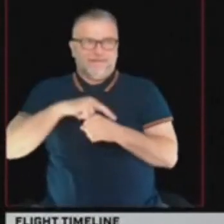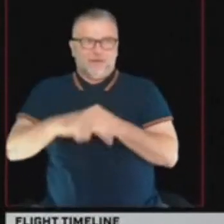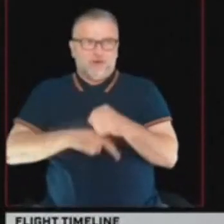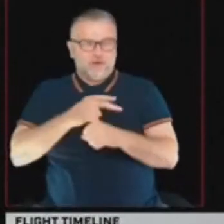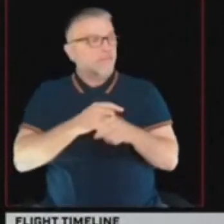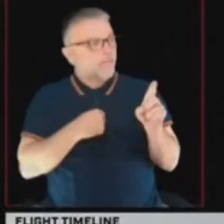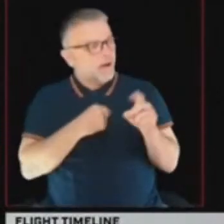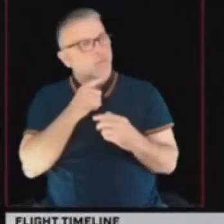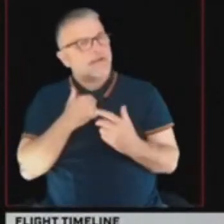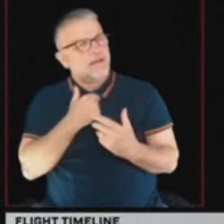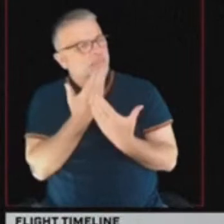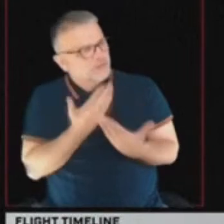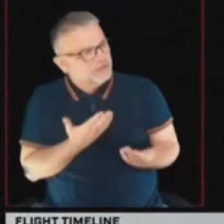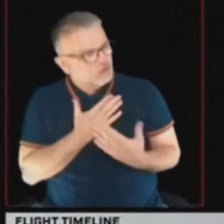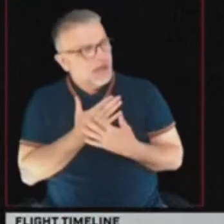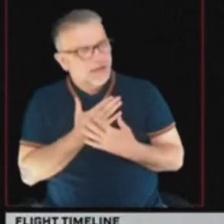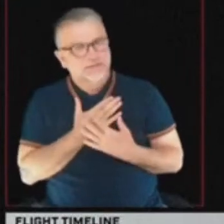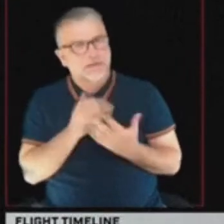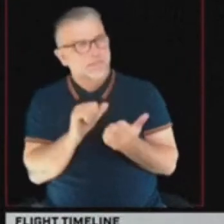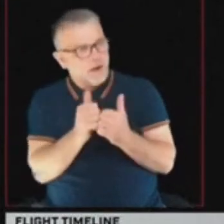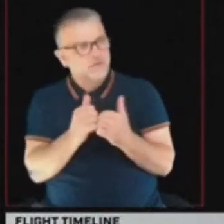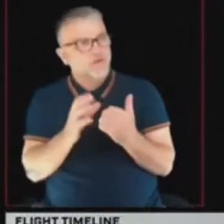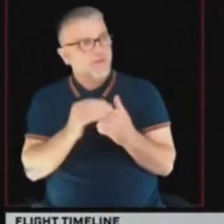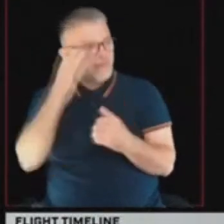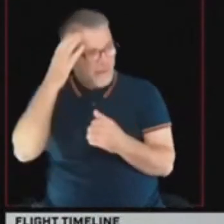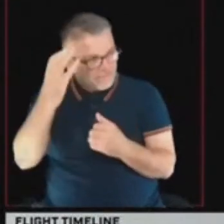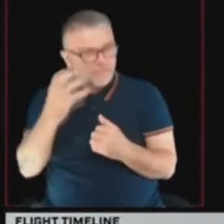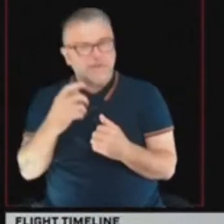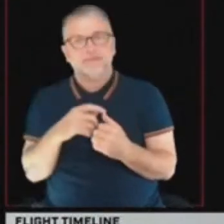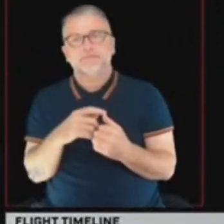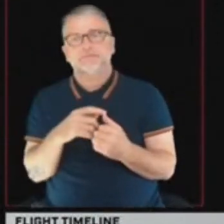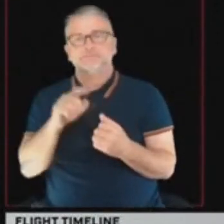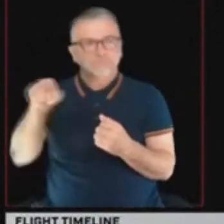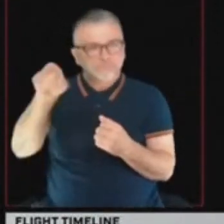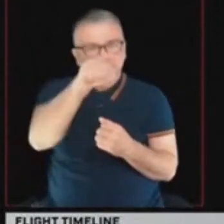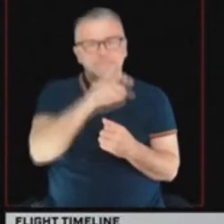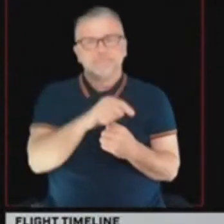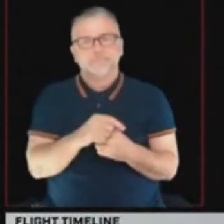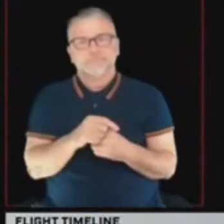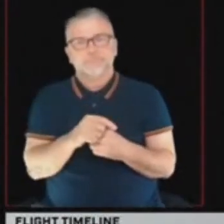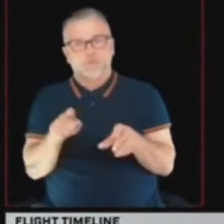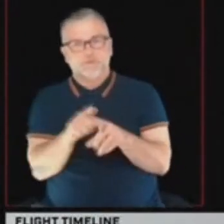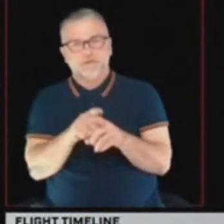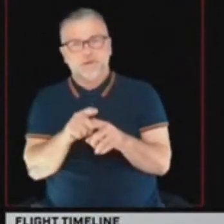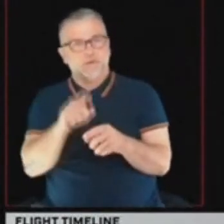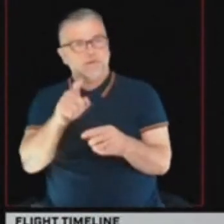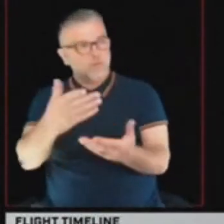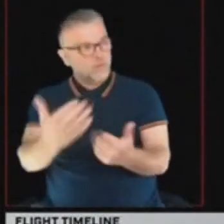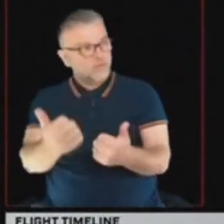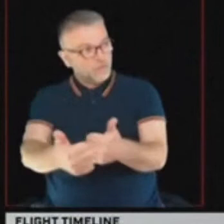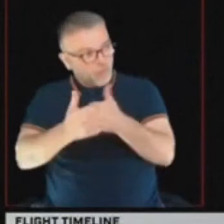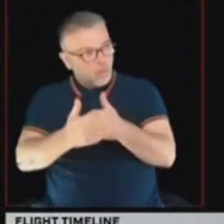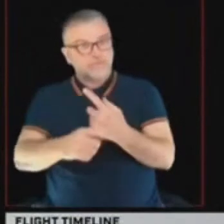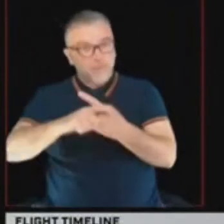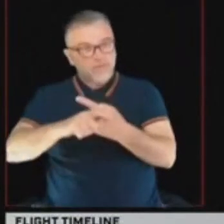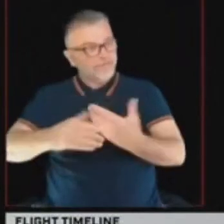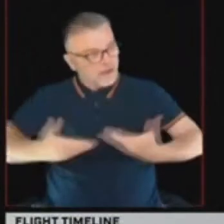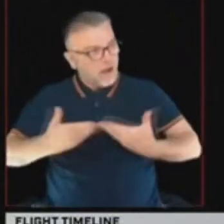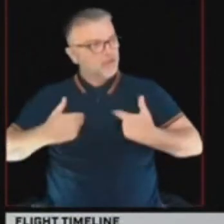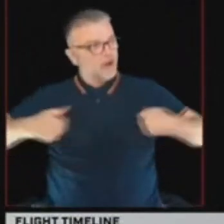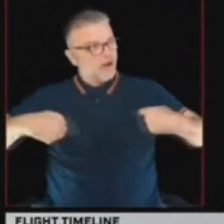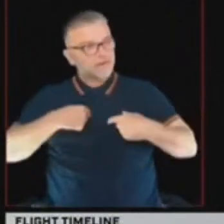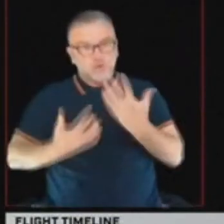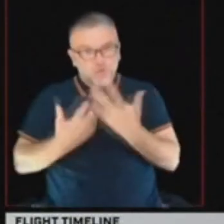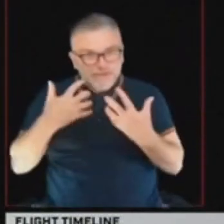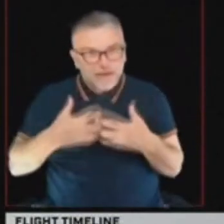appreciate the partnerships with government entities that are also encouraging and supporting new technologies to